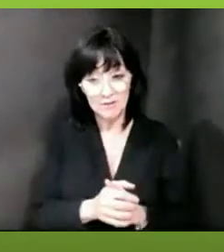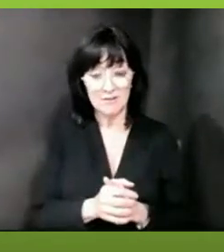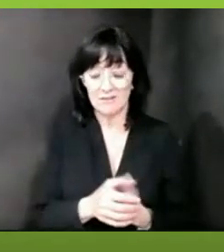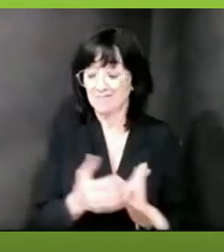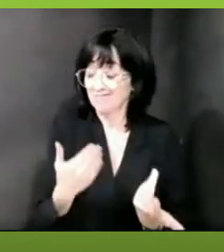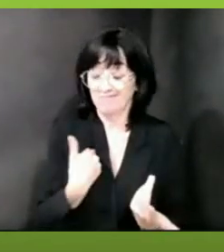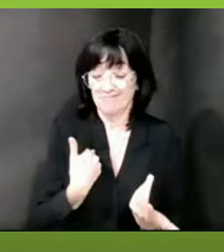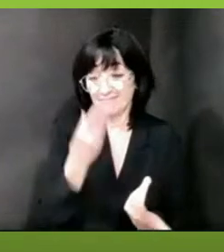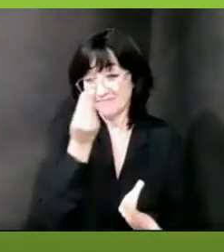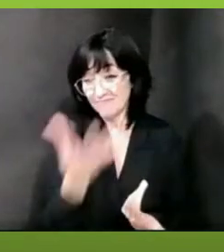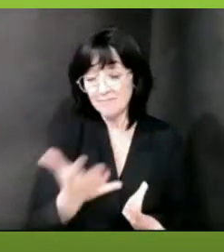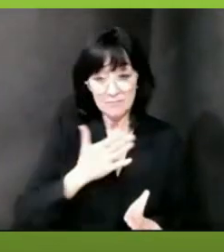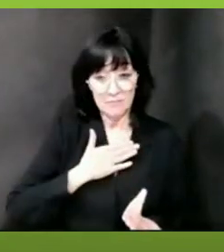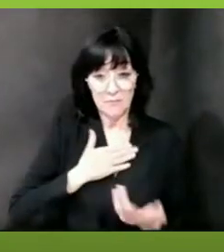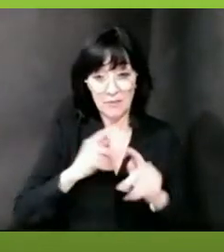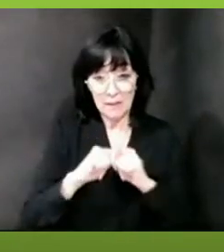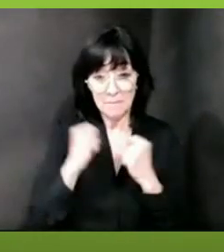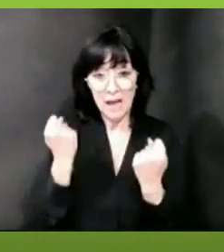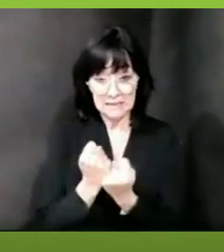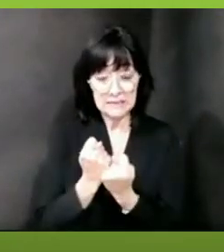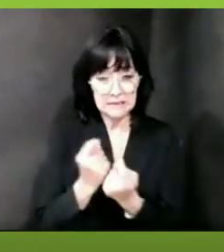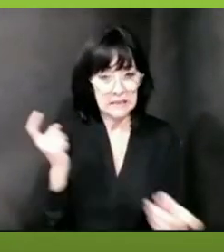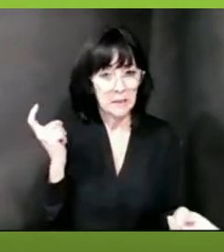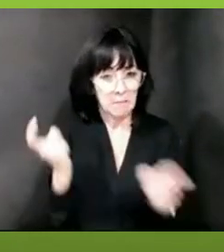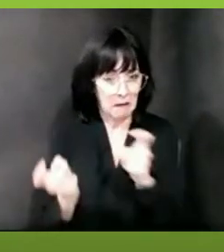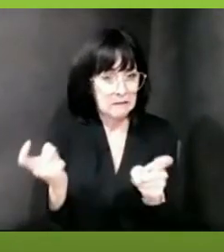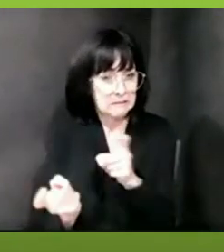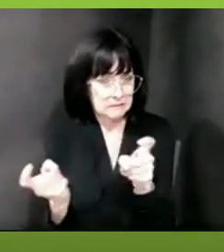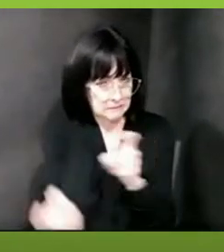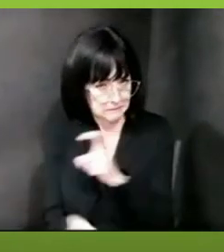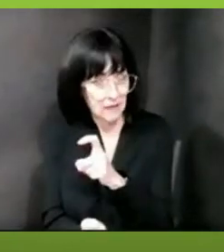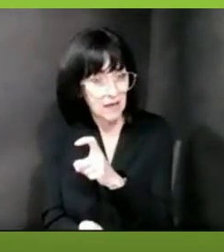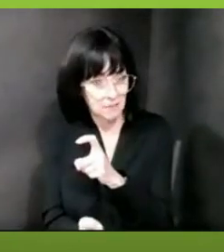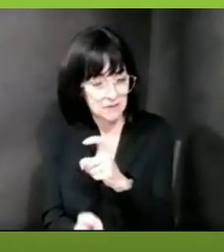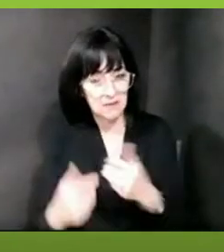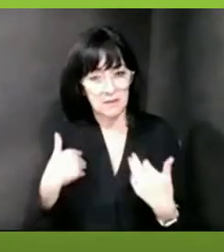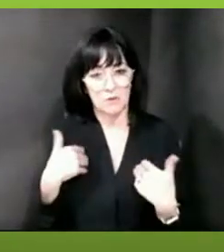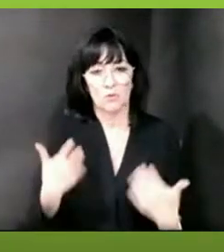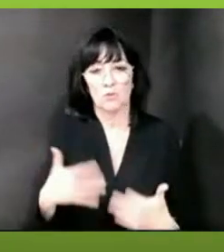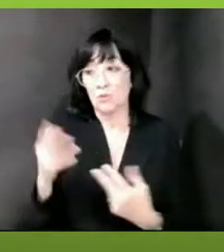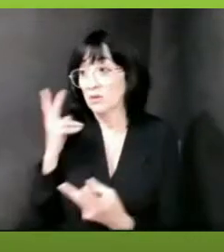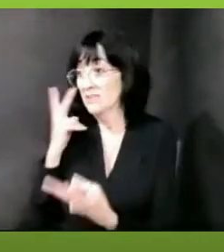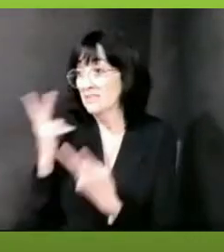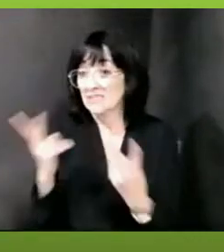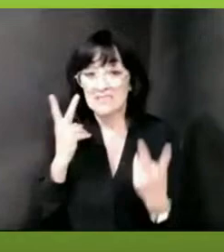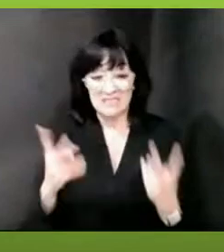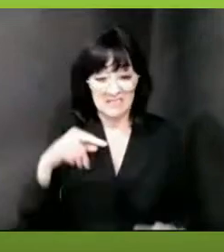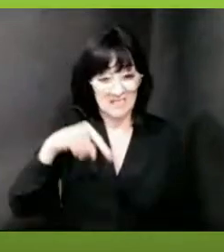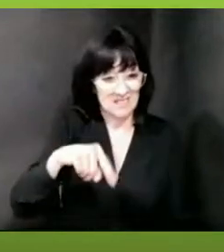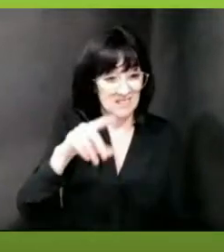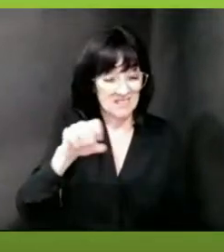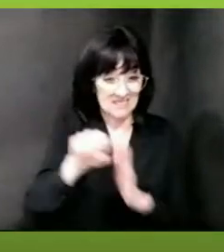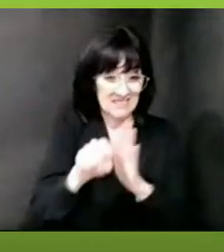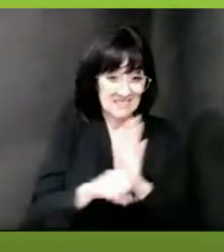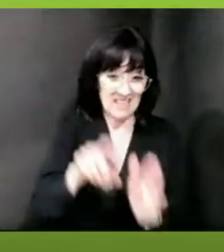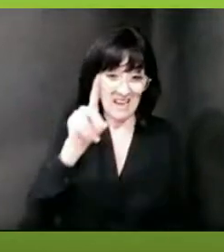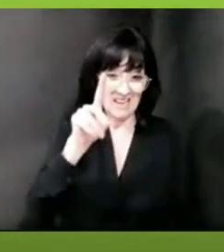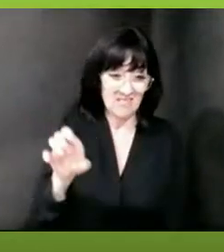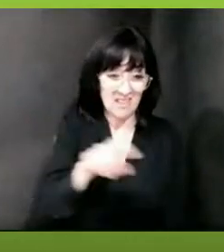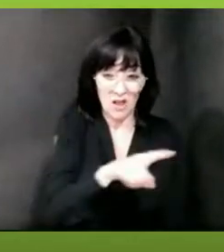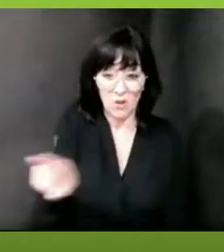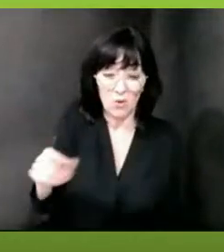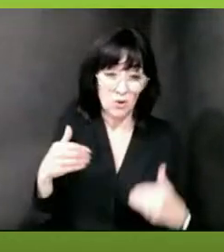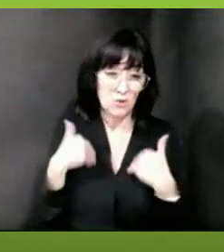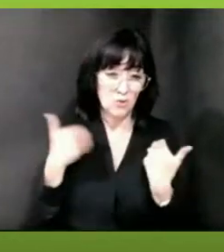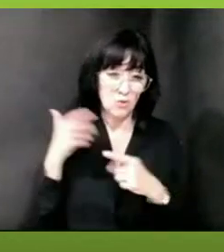but with a lot of the strength I've seen in the youth from Delaware who have helped us out a lot,